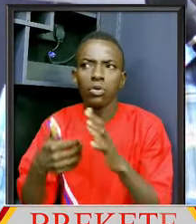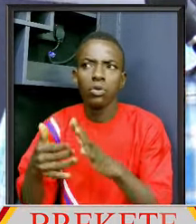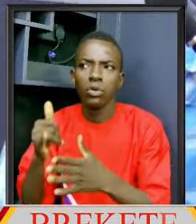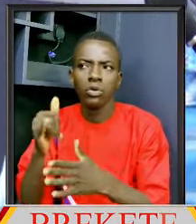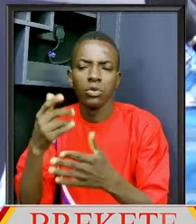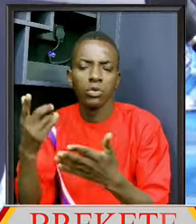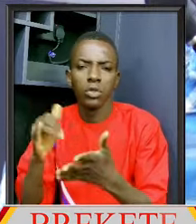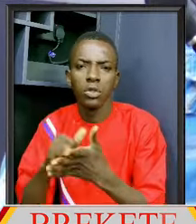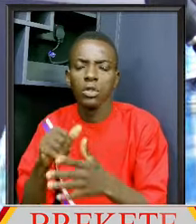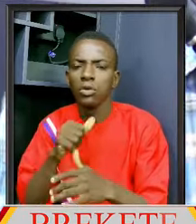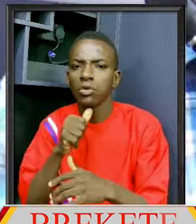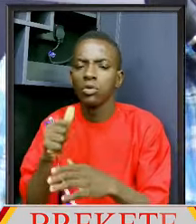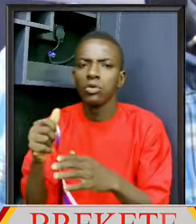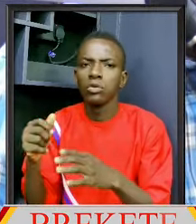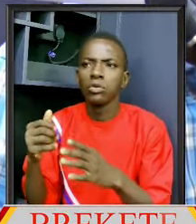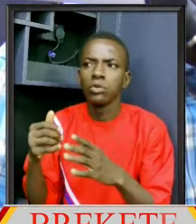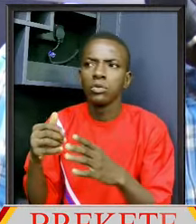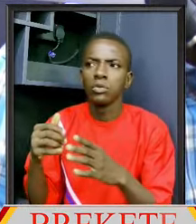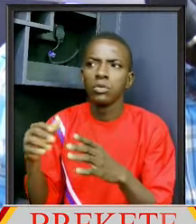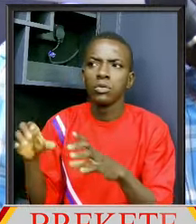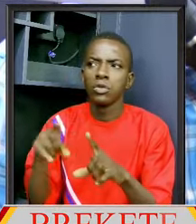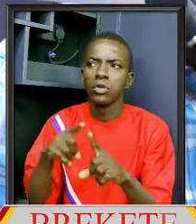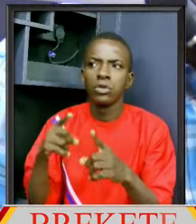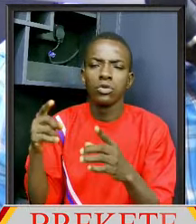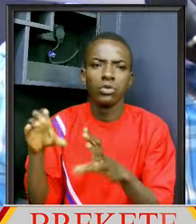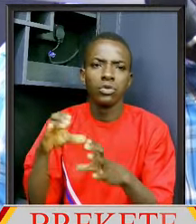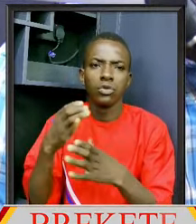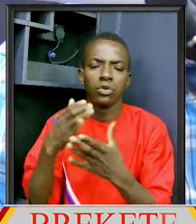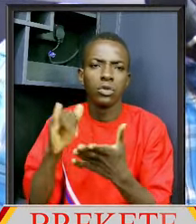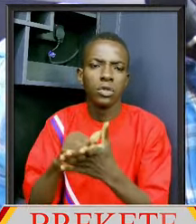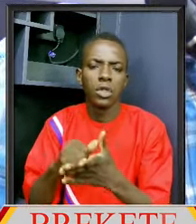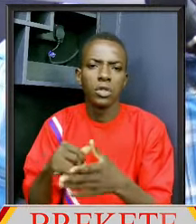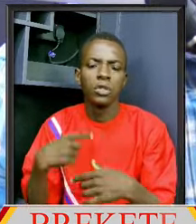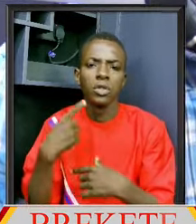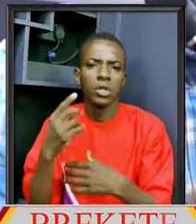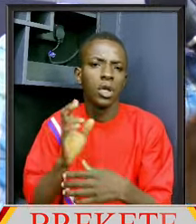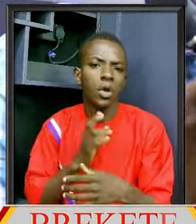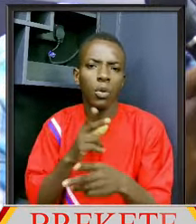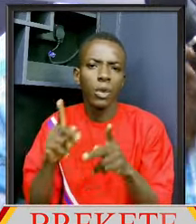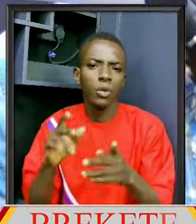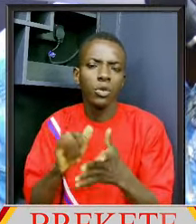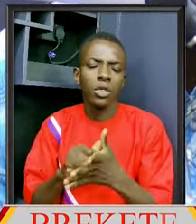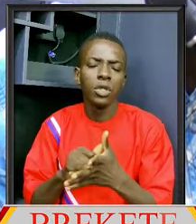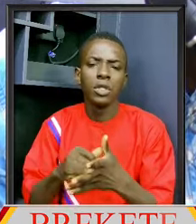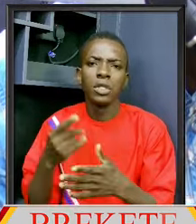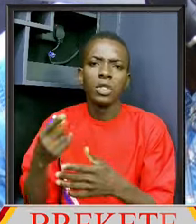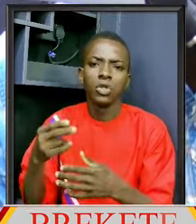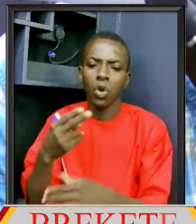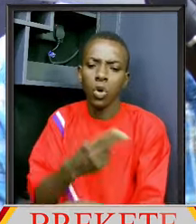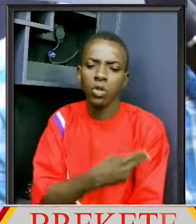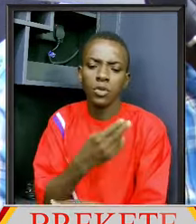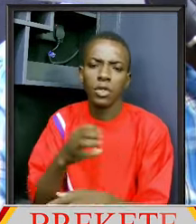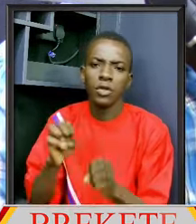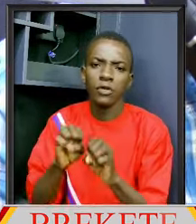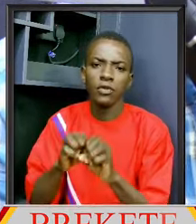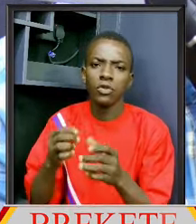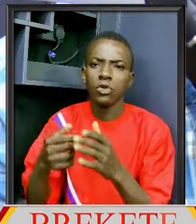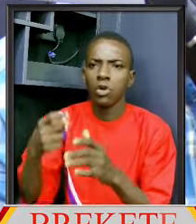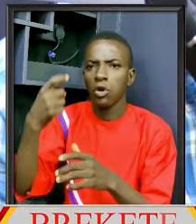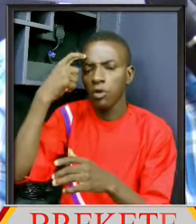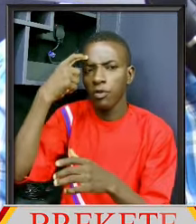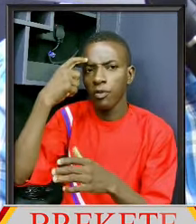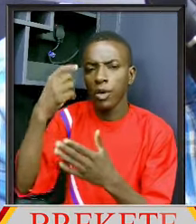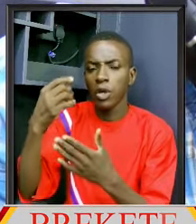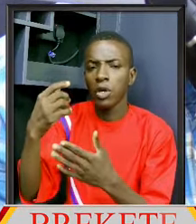those ones, when no go through, when no greed do. Yes. So that we go tell our people, say, this hospital, even though na government